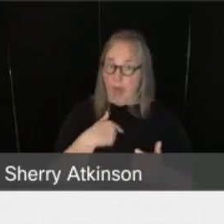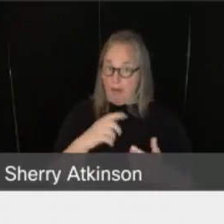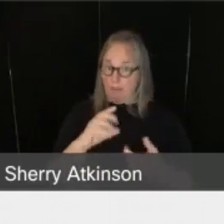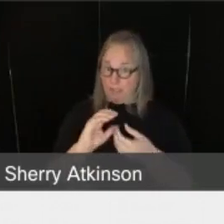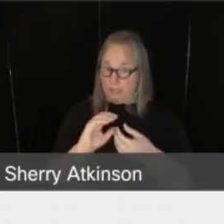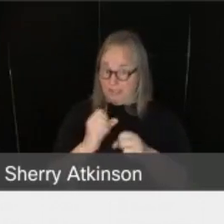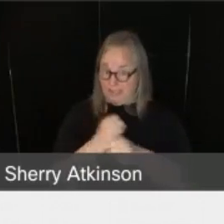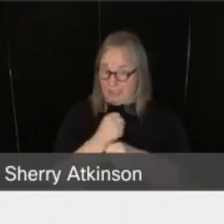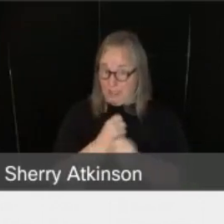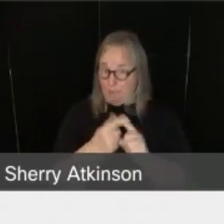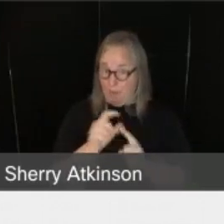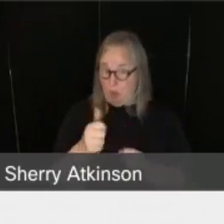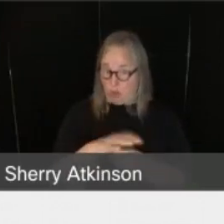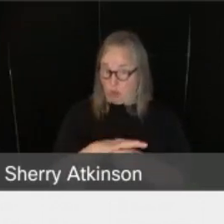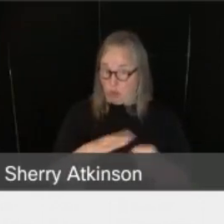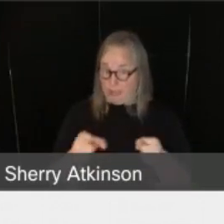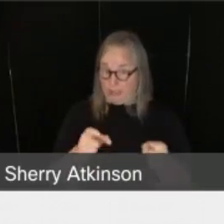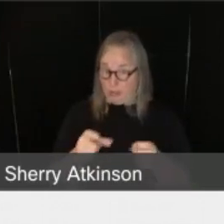jurisdictions. Yeah,